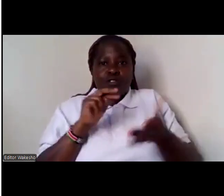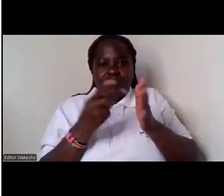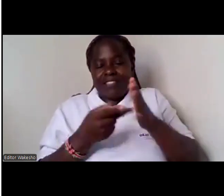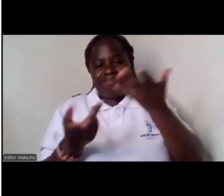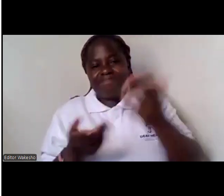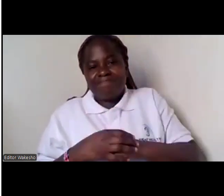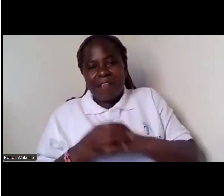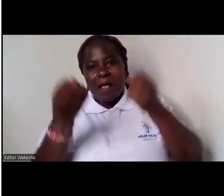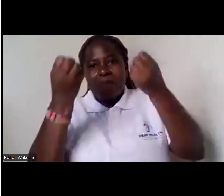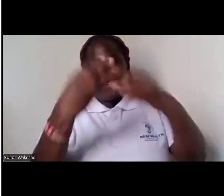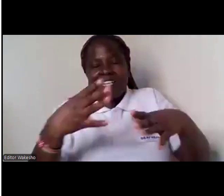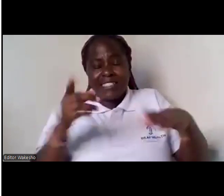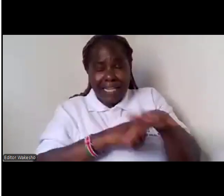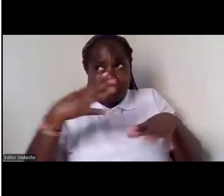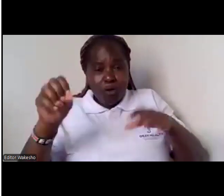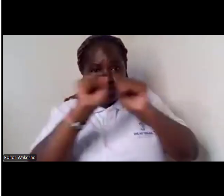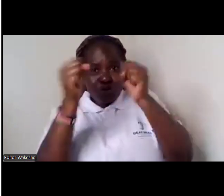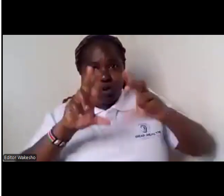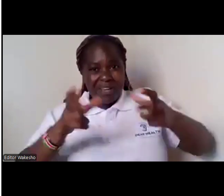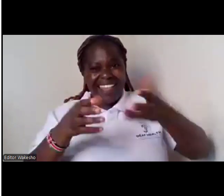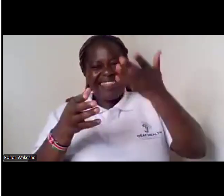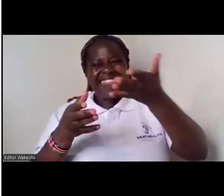especially if you go on social media.